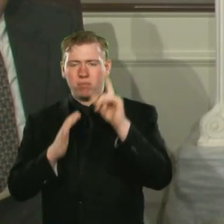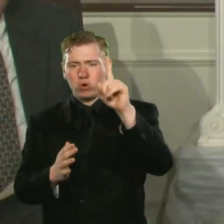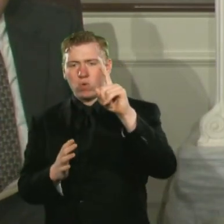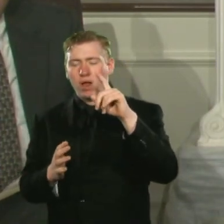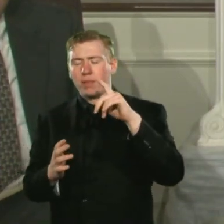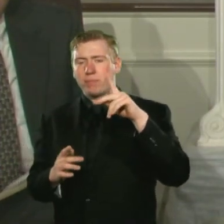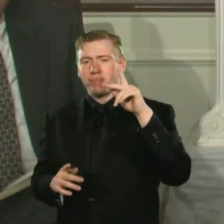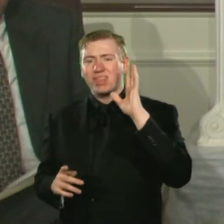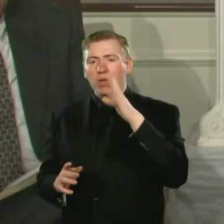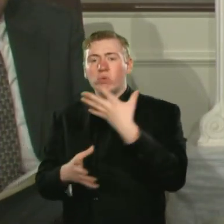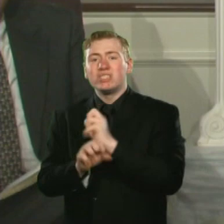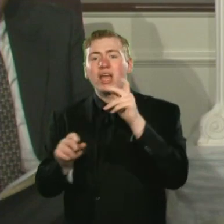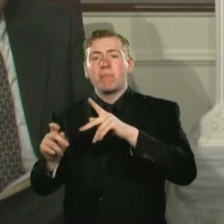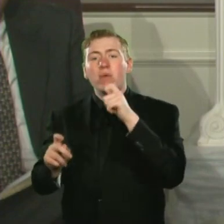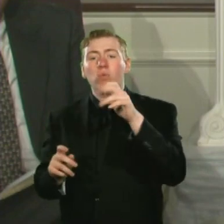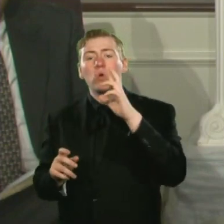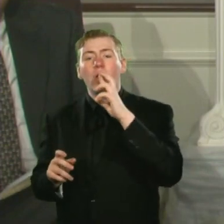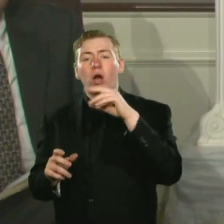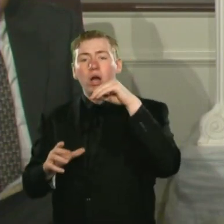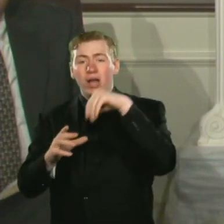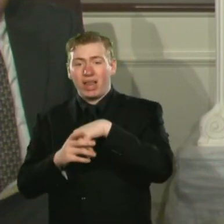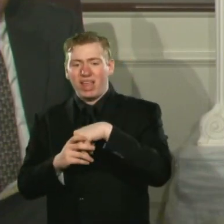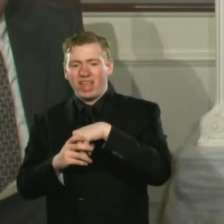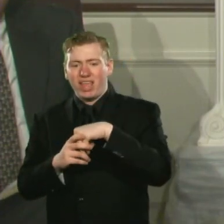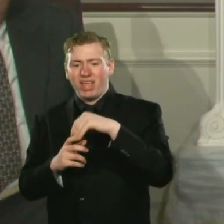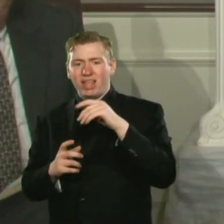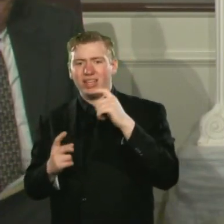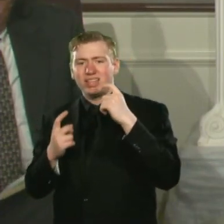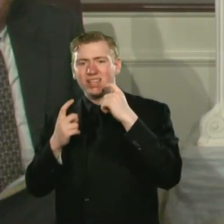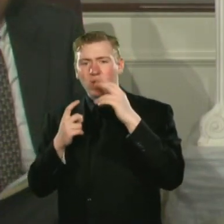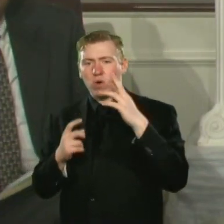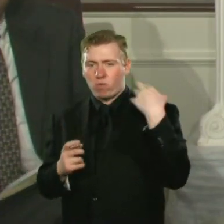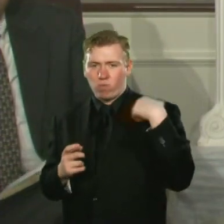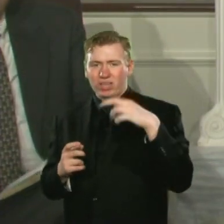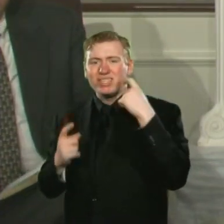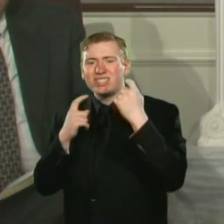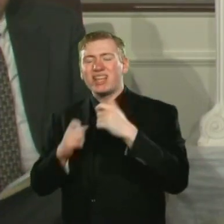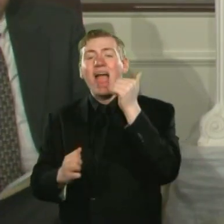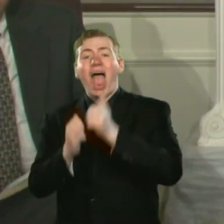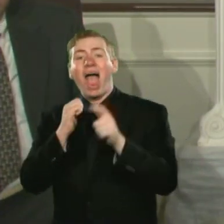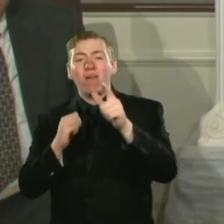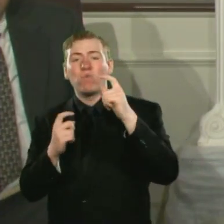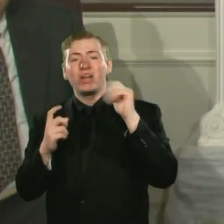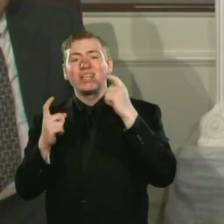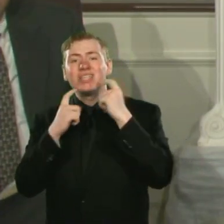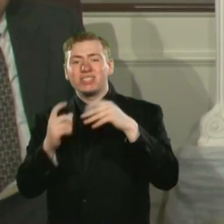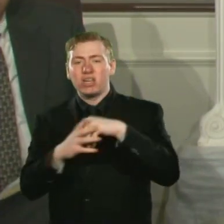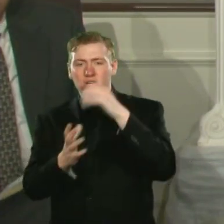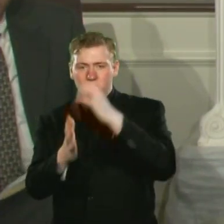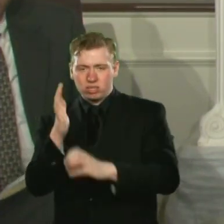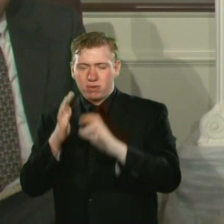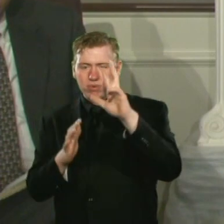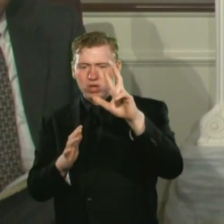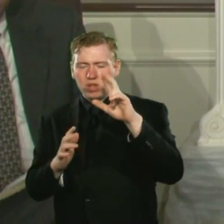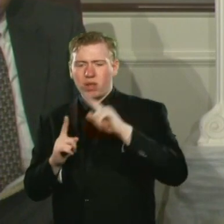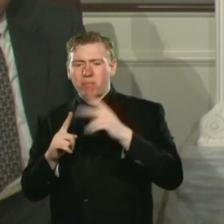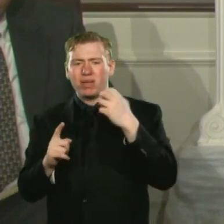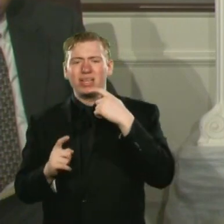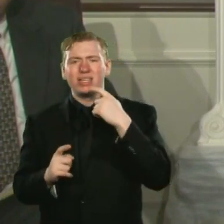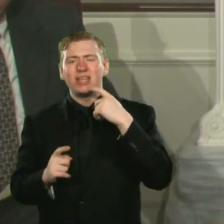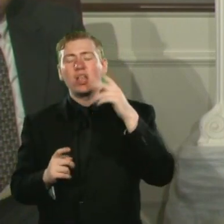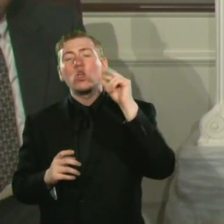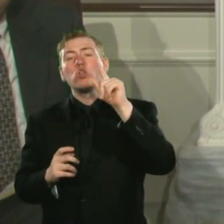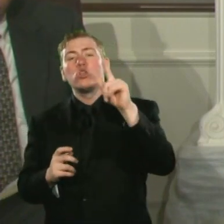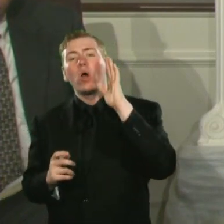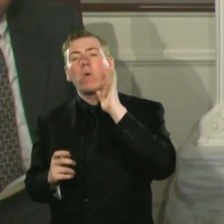rank sin. He'll save the religious sinners in chapter 2. Everyone's a sinner in chapter 3. But he says, listen, no